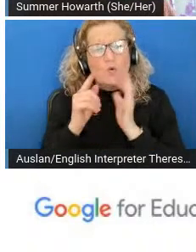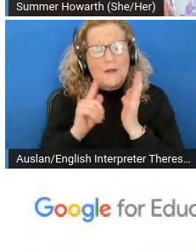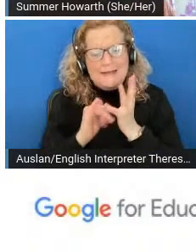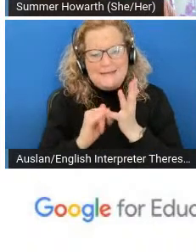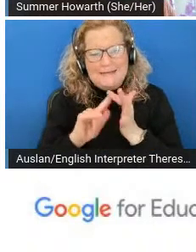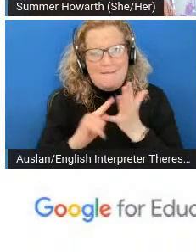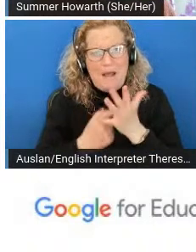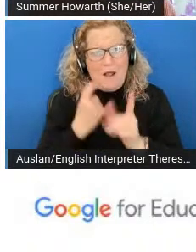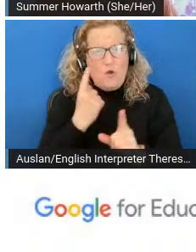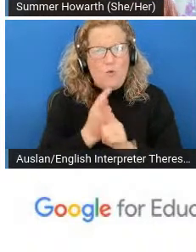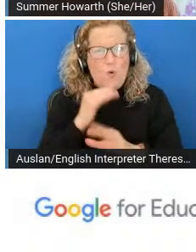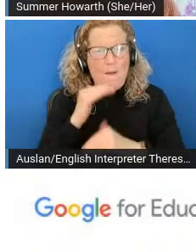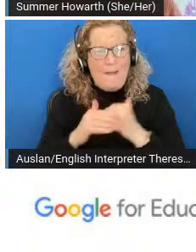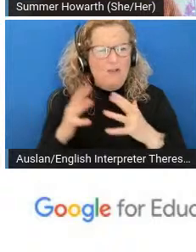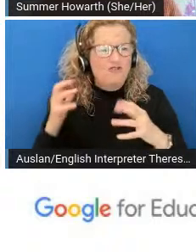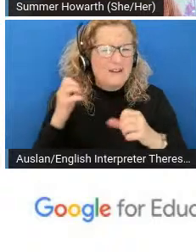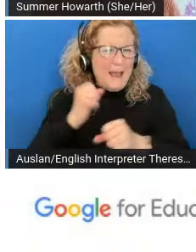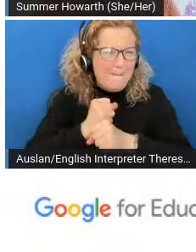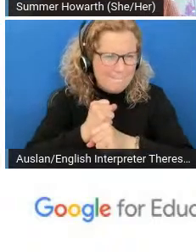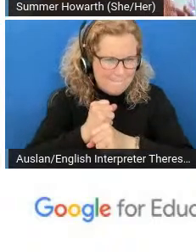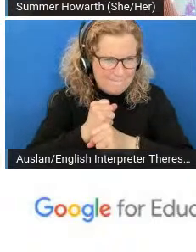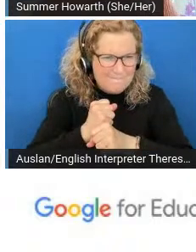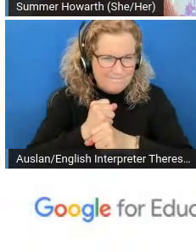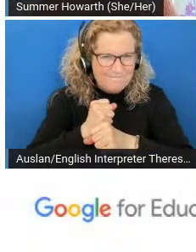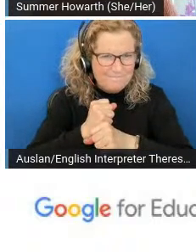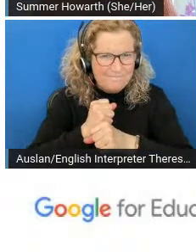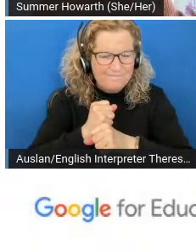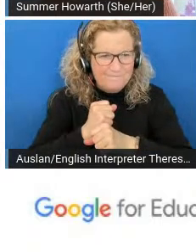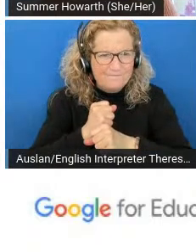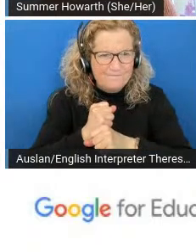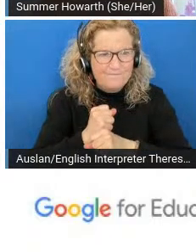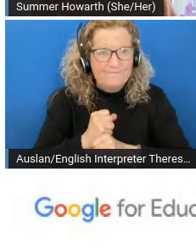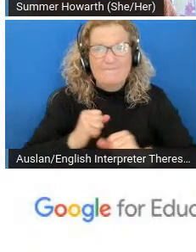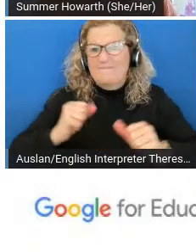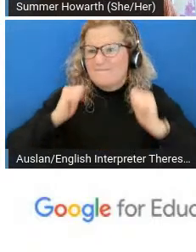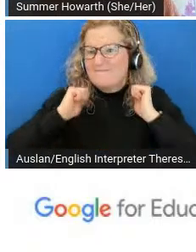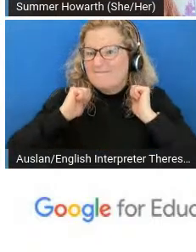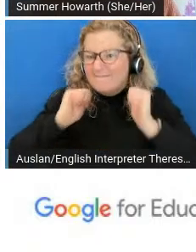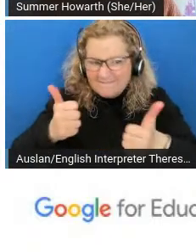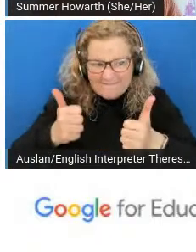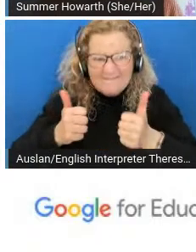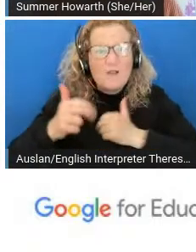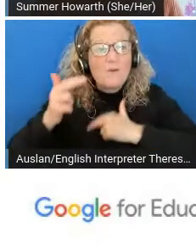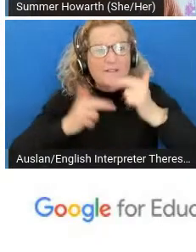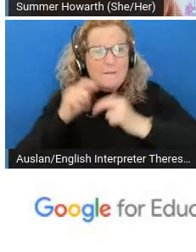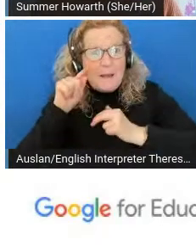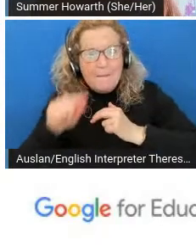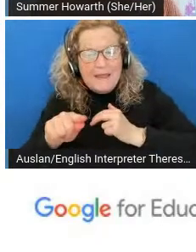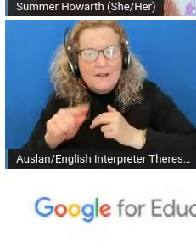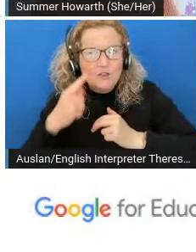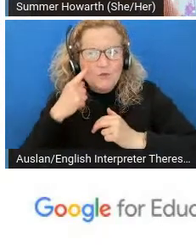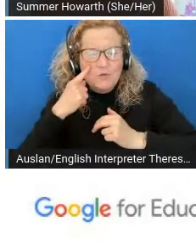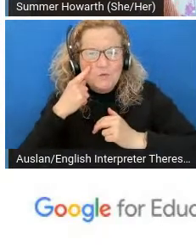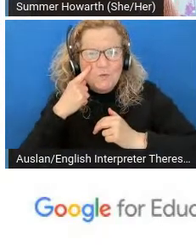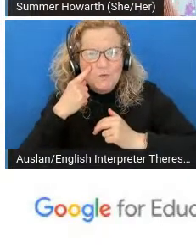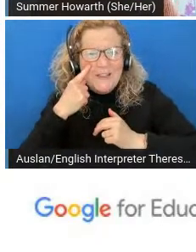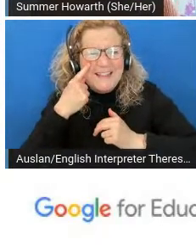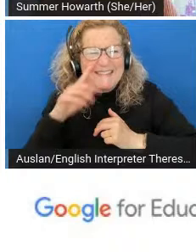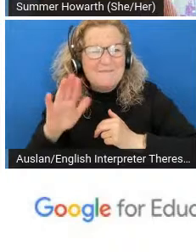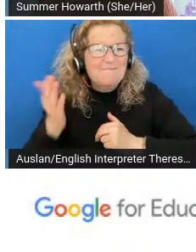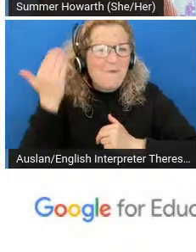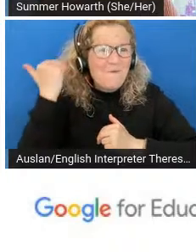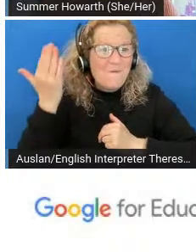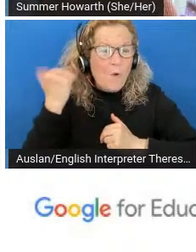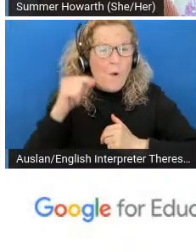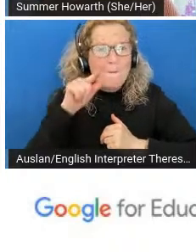a recap. Beautiful. So we've developed these and you've seen these before, but it's important for us to always ground ourselves